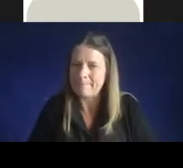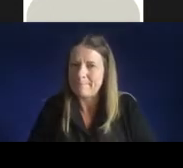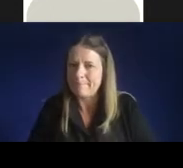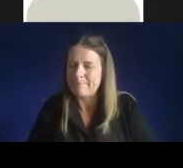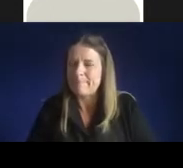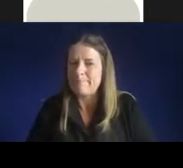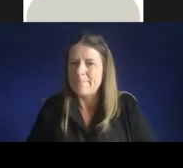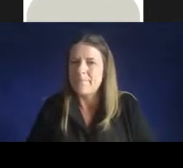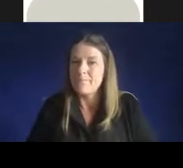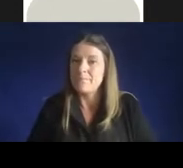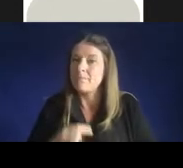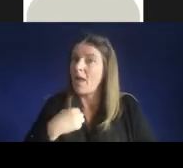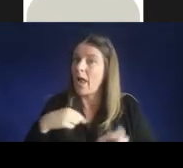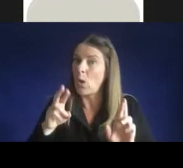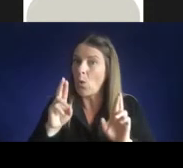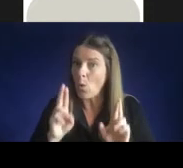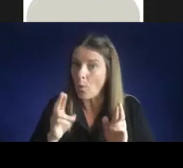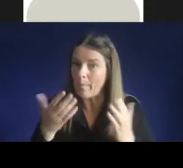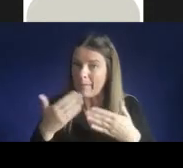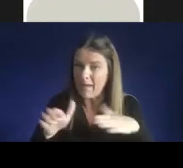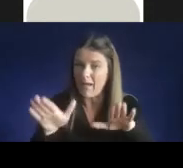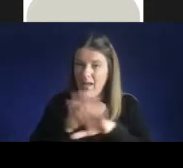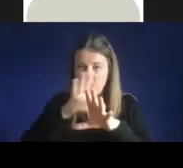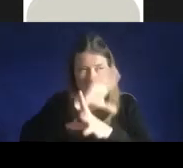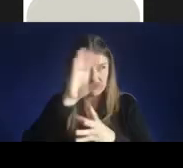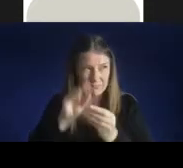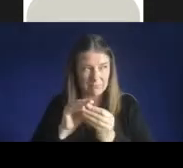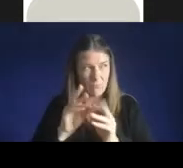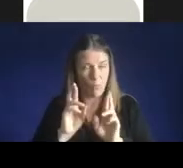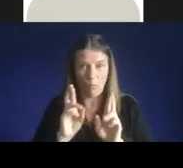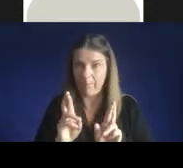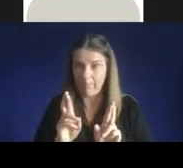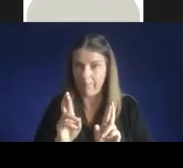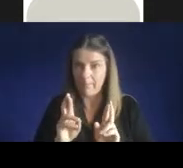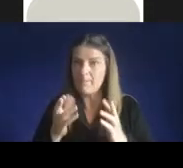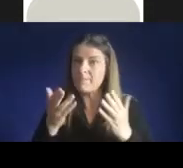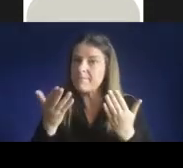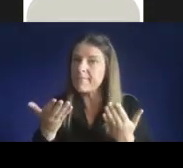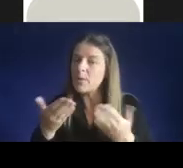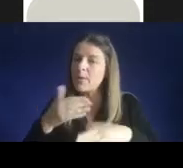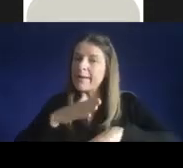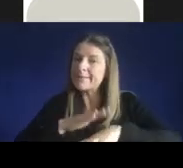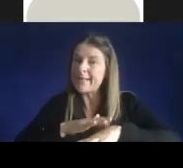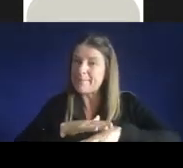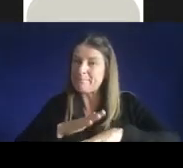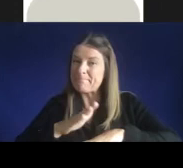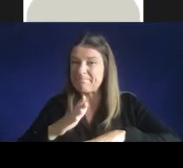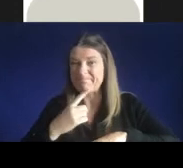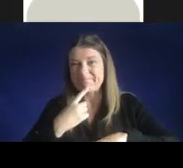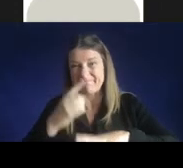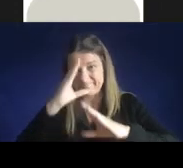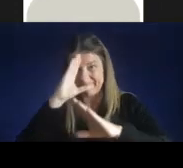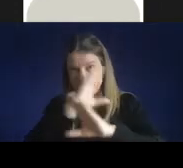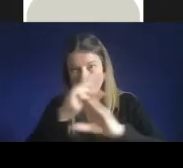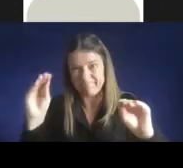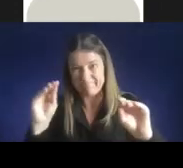I hope I've covered everything, but I would like to take this time to just say that